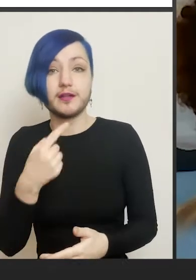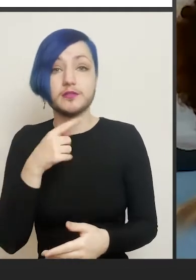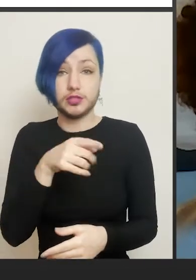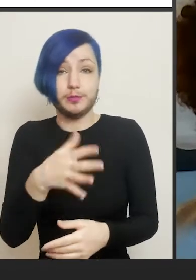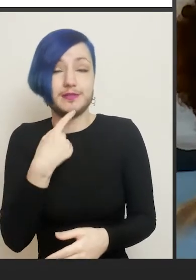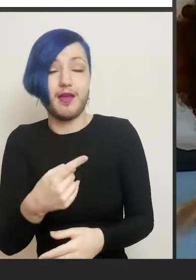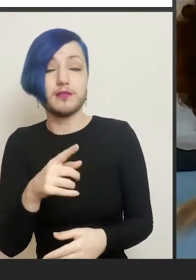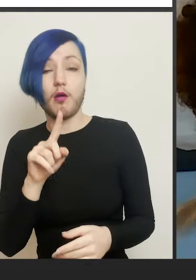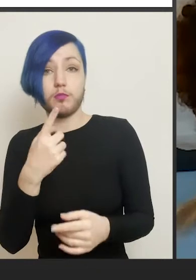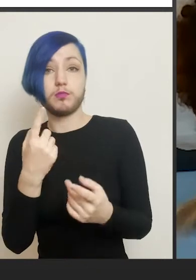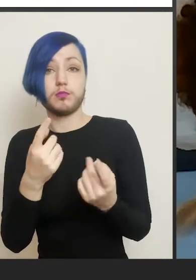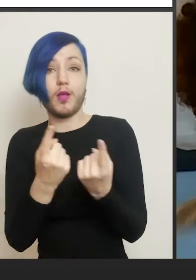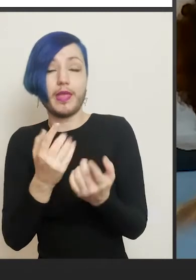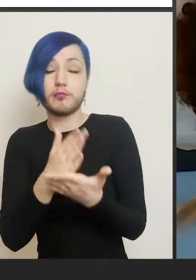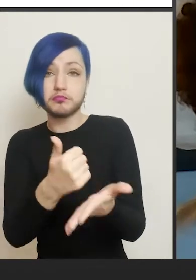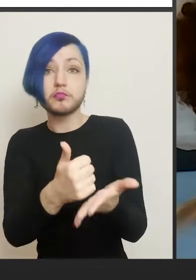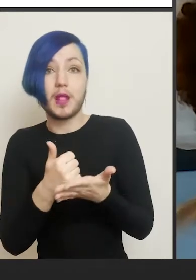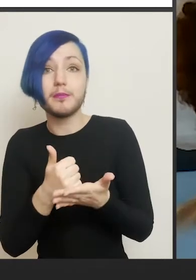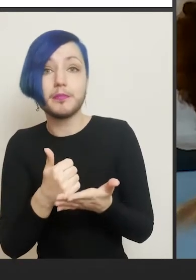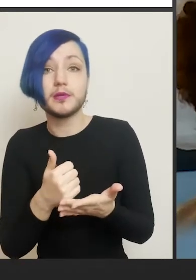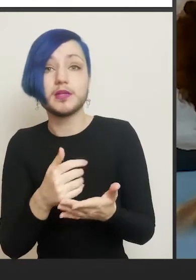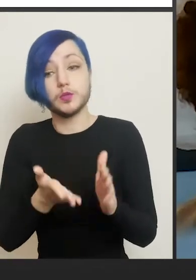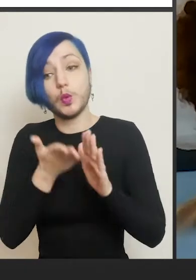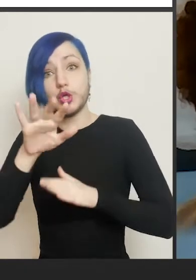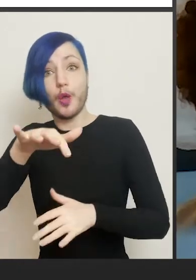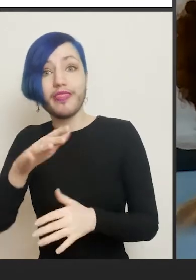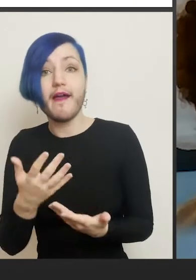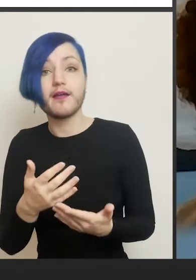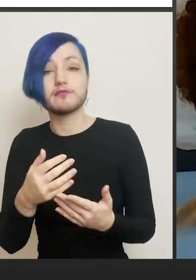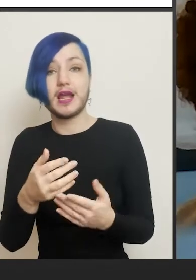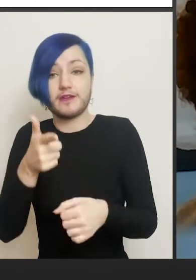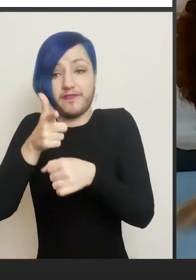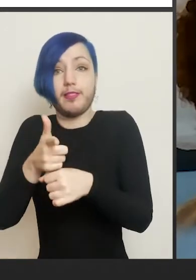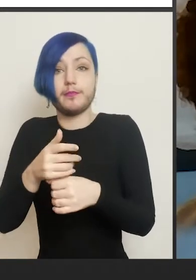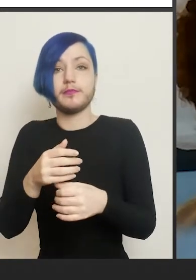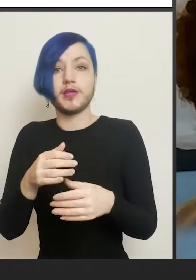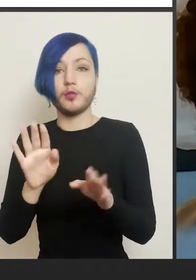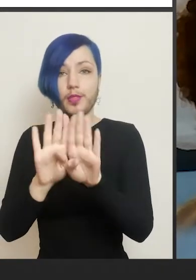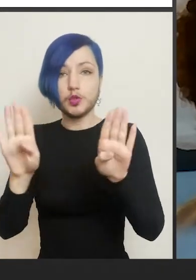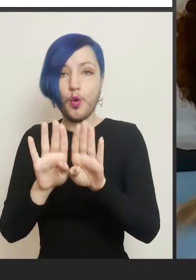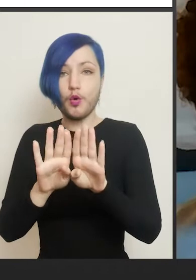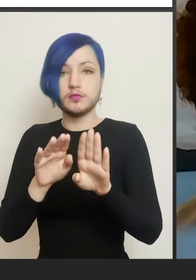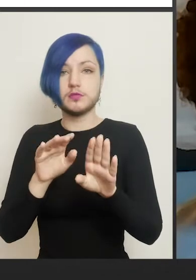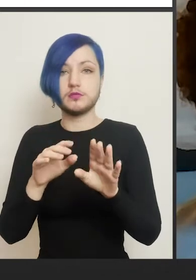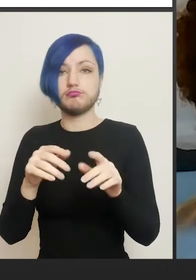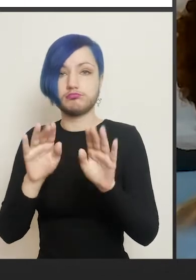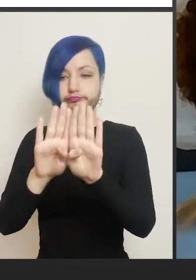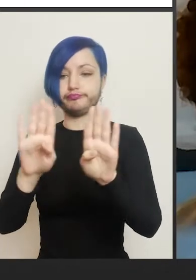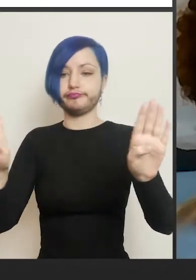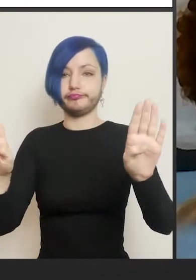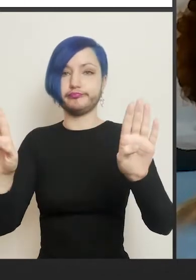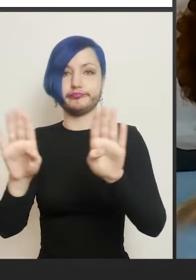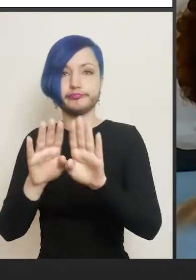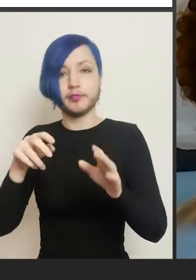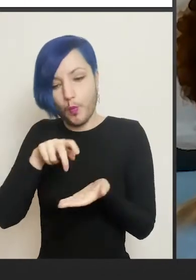thing that would be really helpful is if you could go to the space and record, the front area, the doors, see